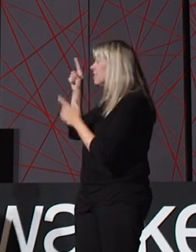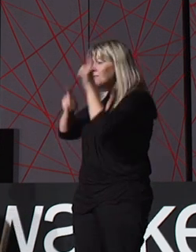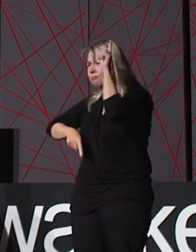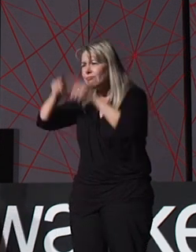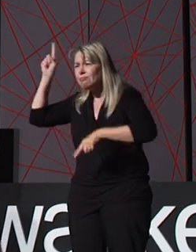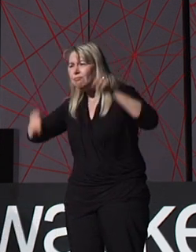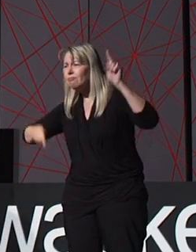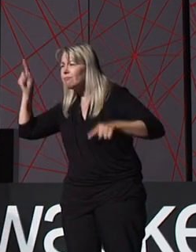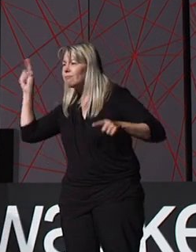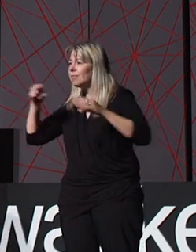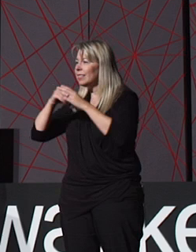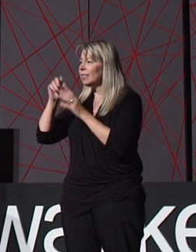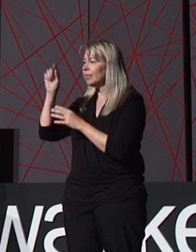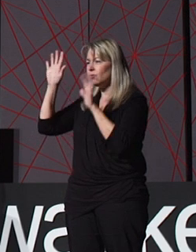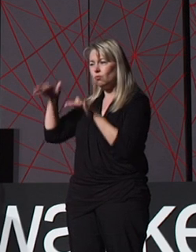in tropical forests,